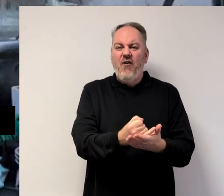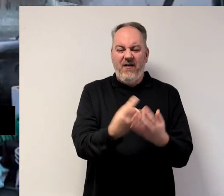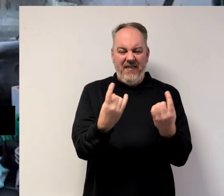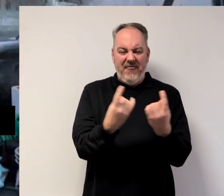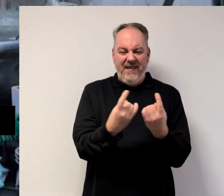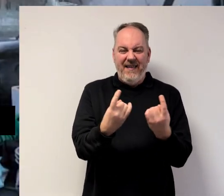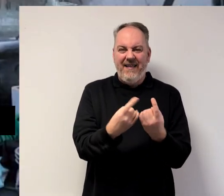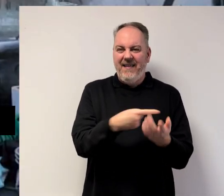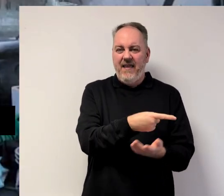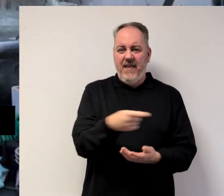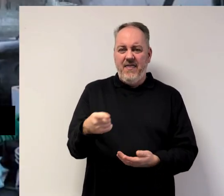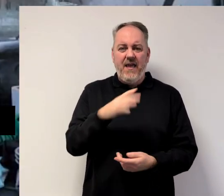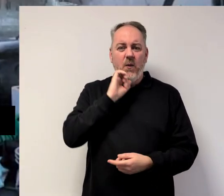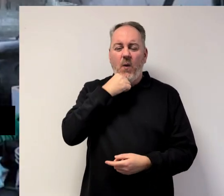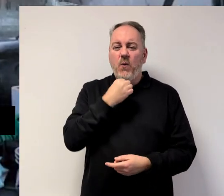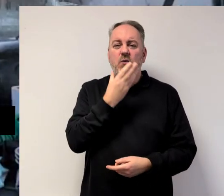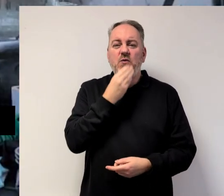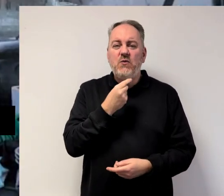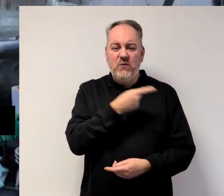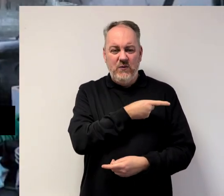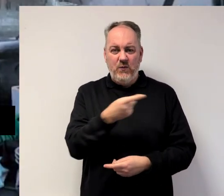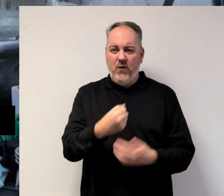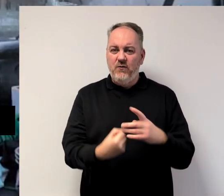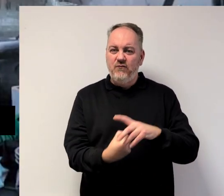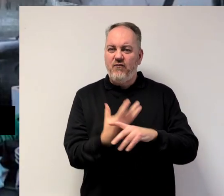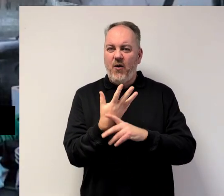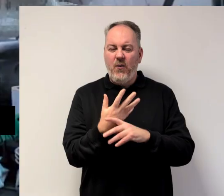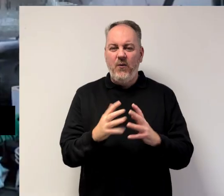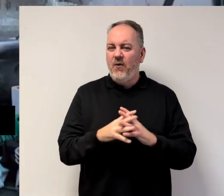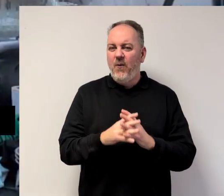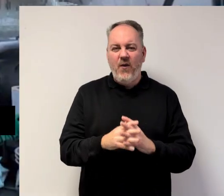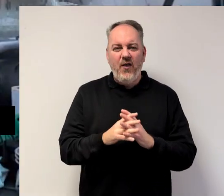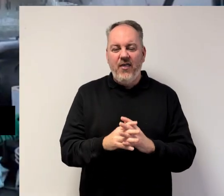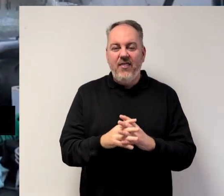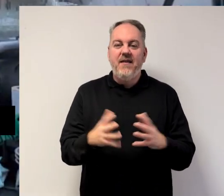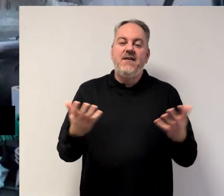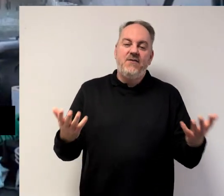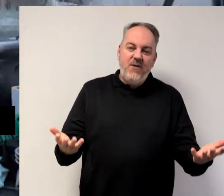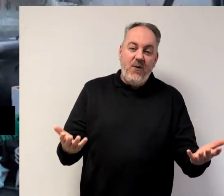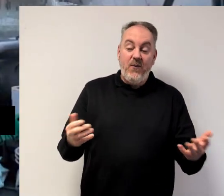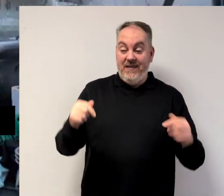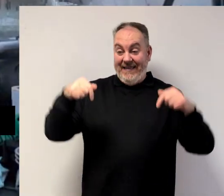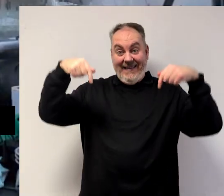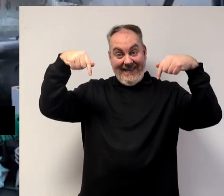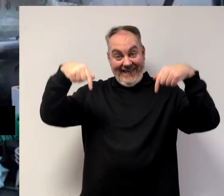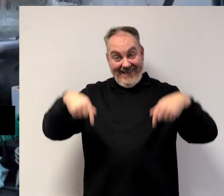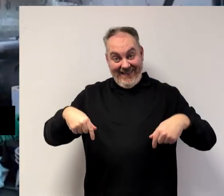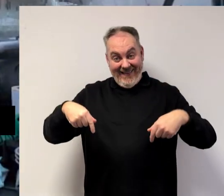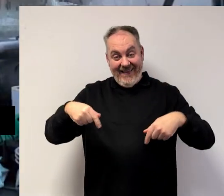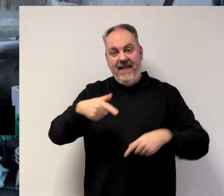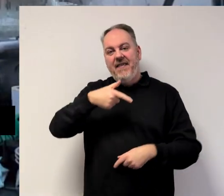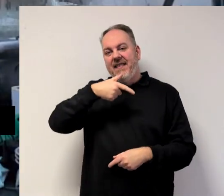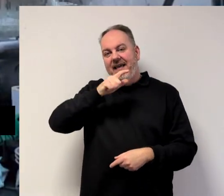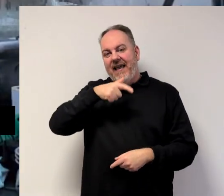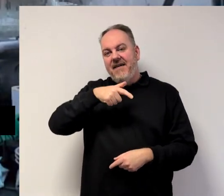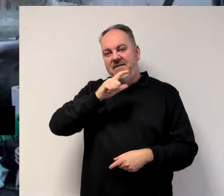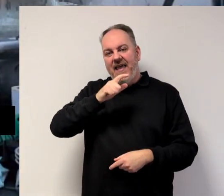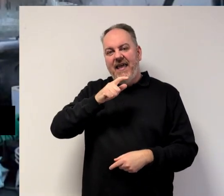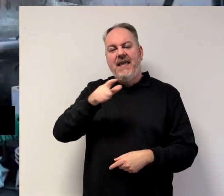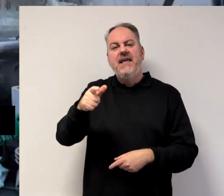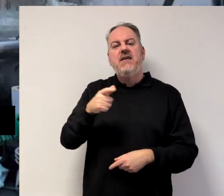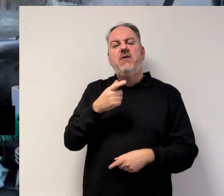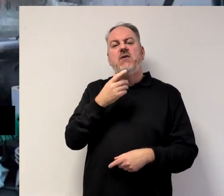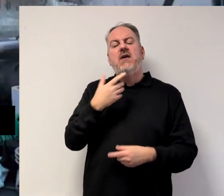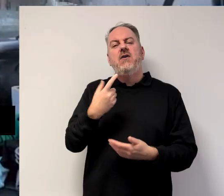There's no use. Here, the cafe doesn't do a lot of main courses. They don't sell a lot of